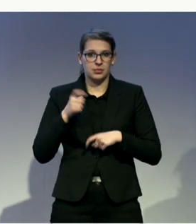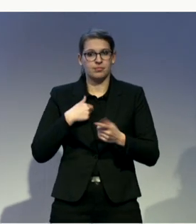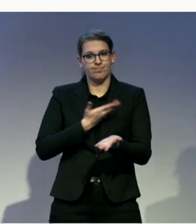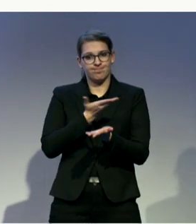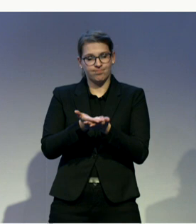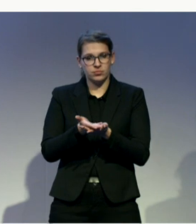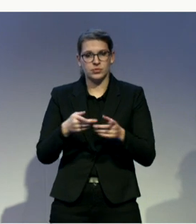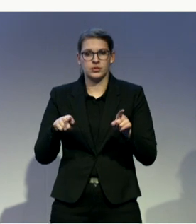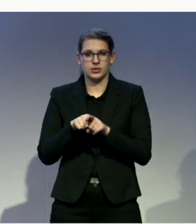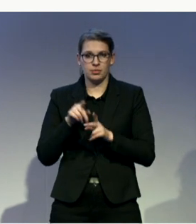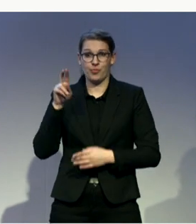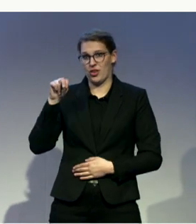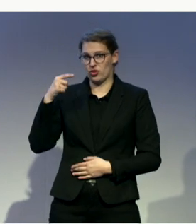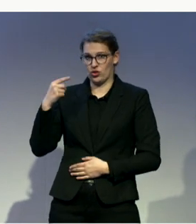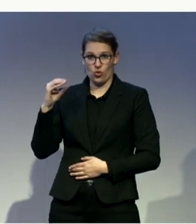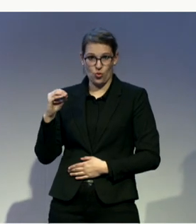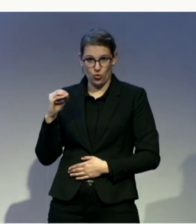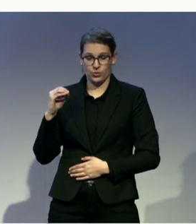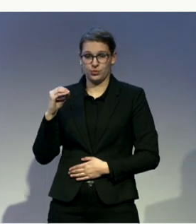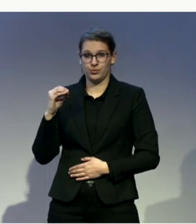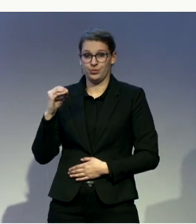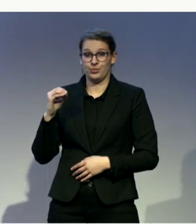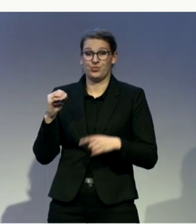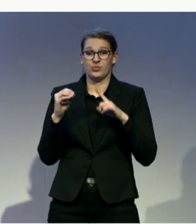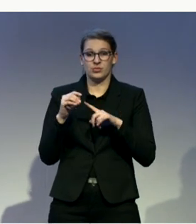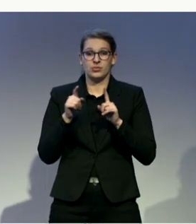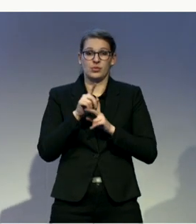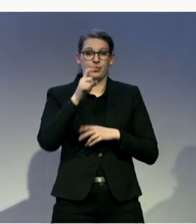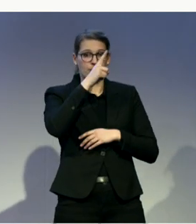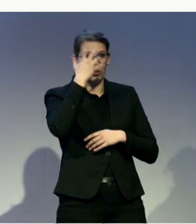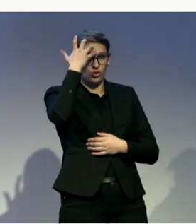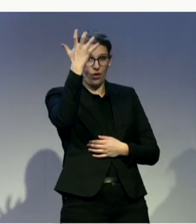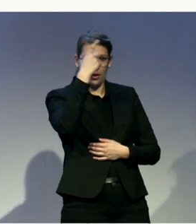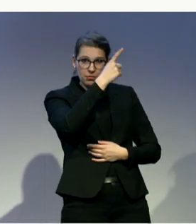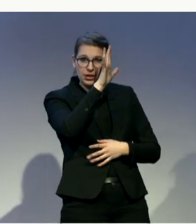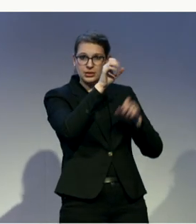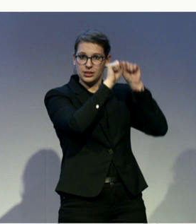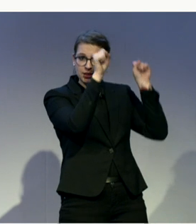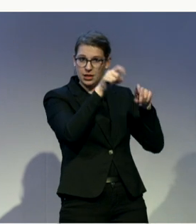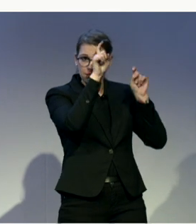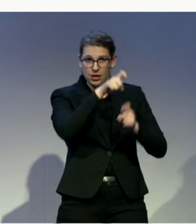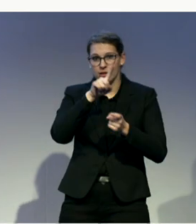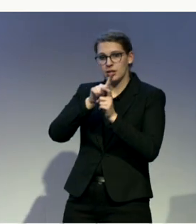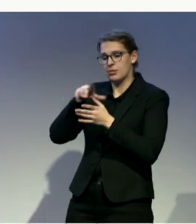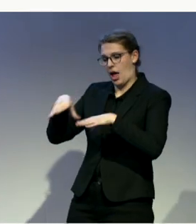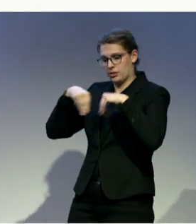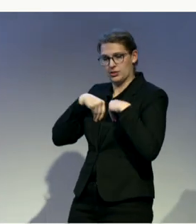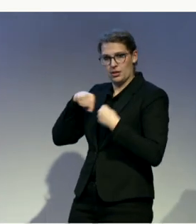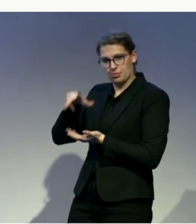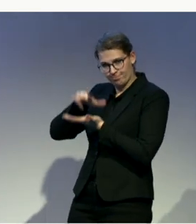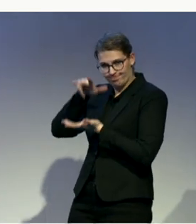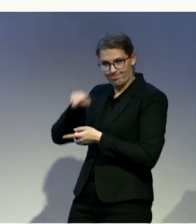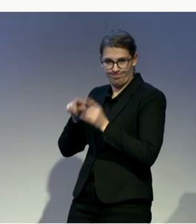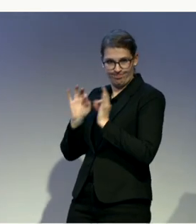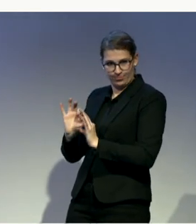to be recognized by domestic system of your country. So besides that the service is in